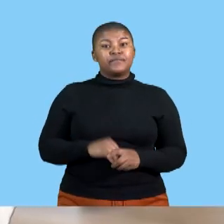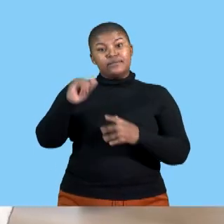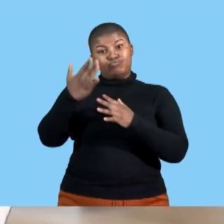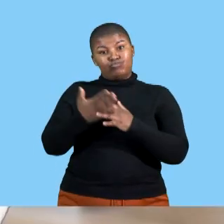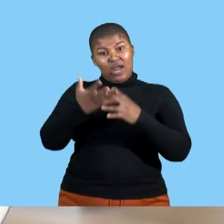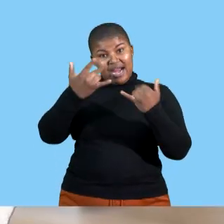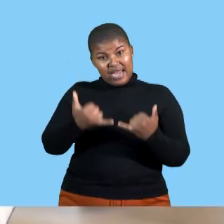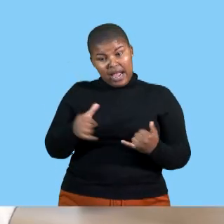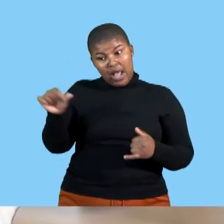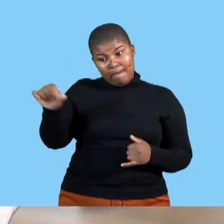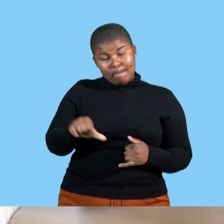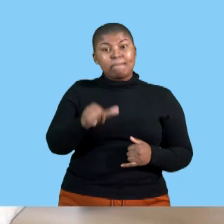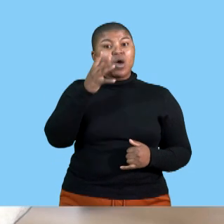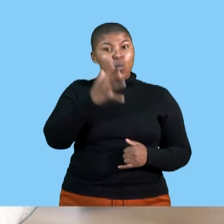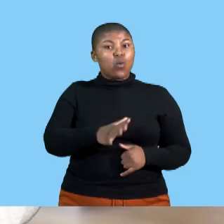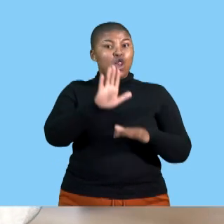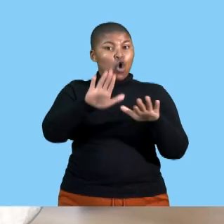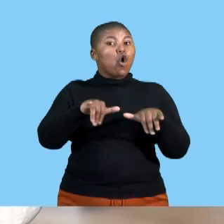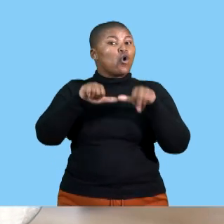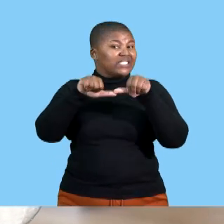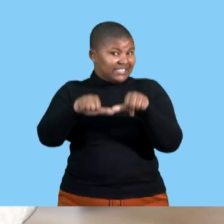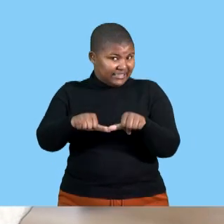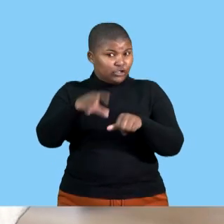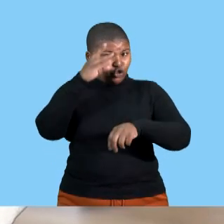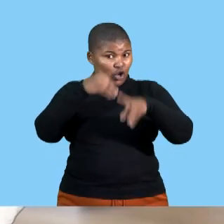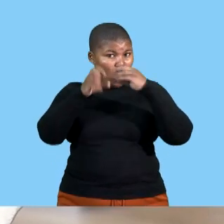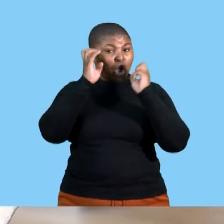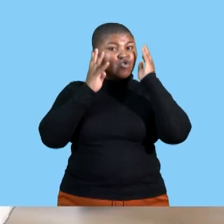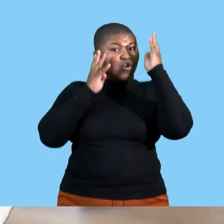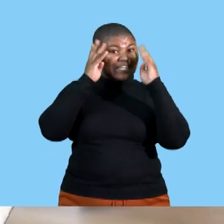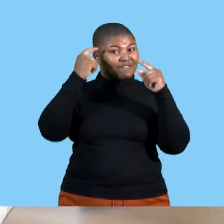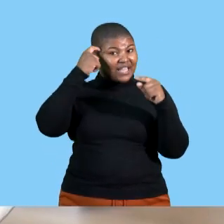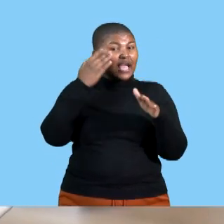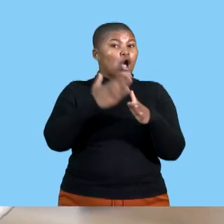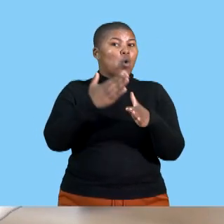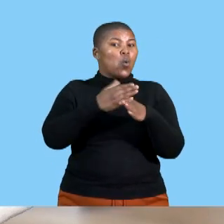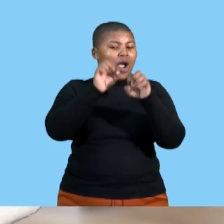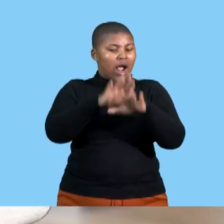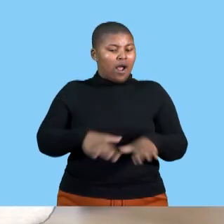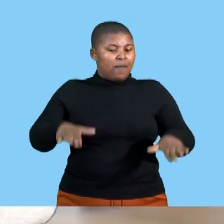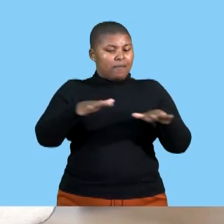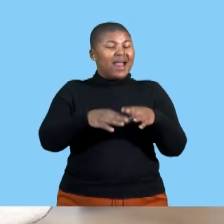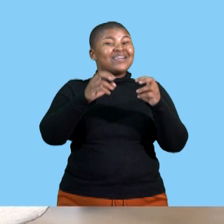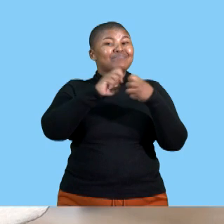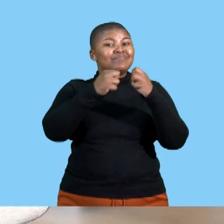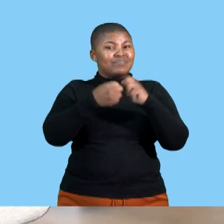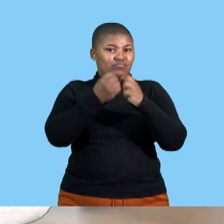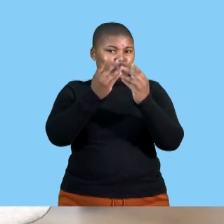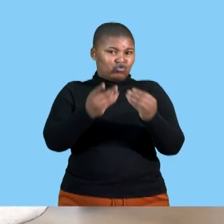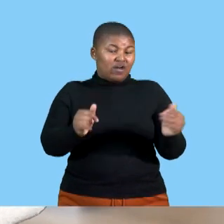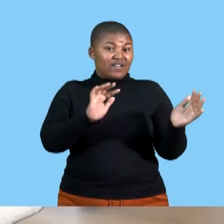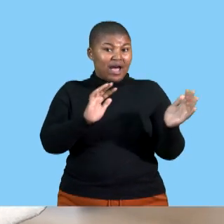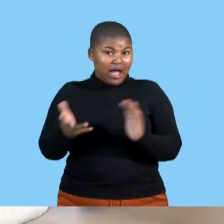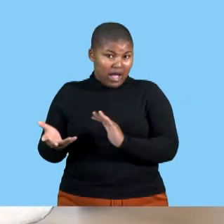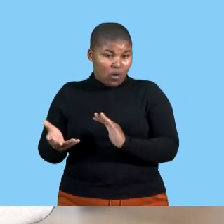going to go to our quick break, and when we come back, we continue with our topic on the use of creative thinking to solve business